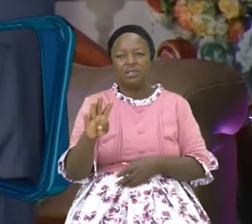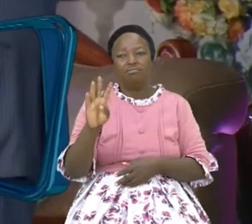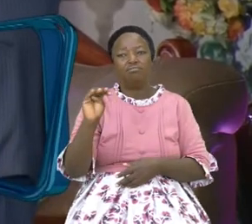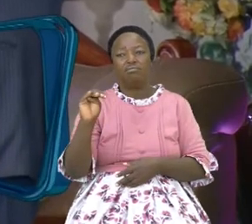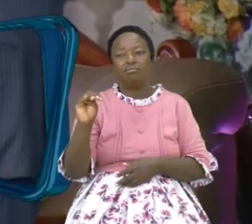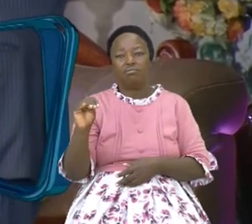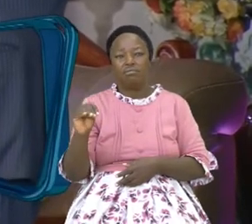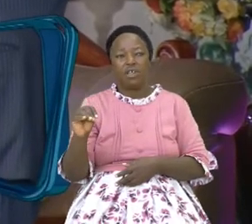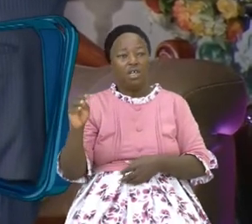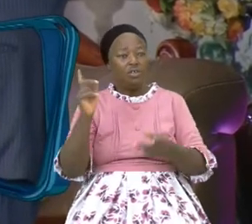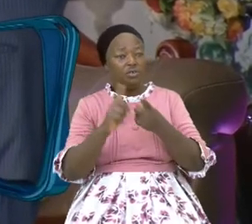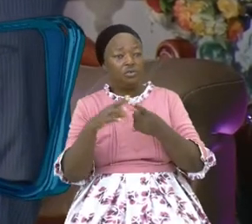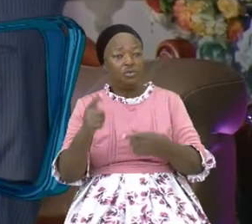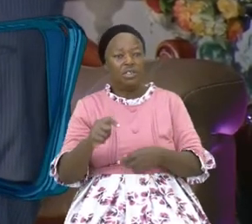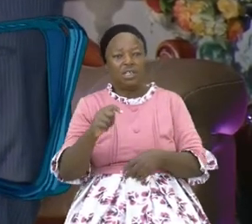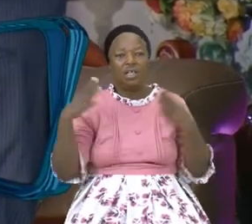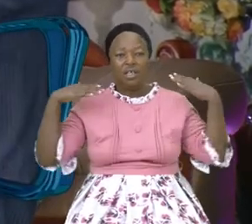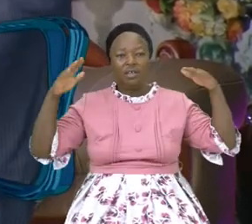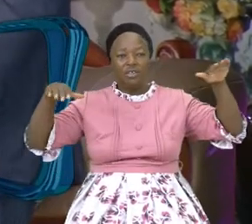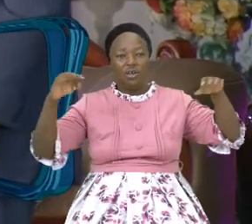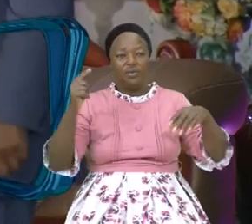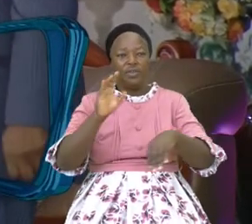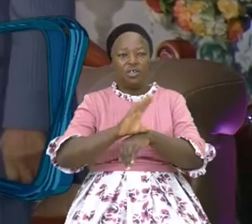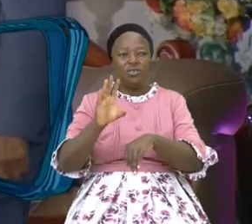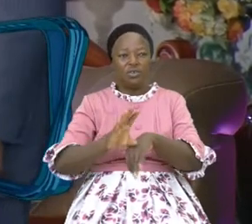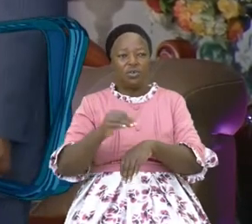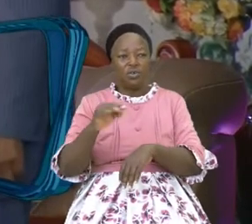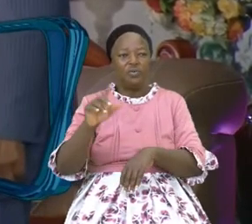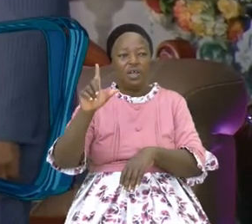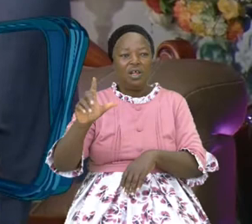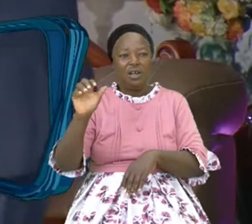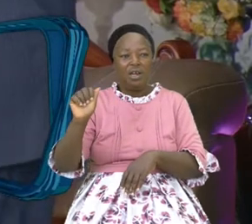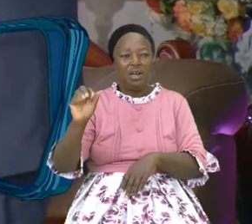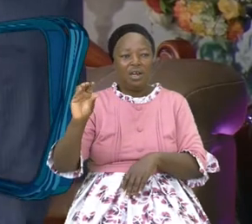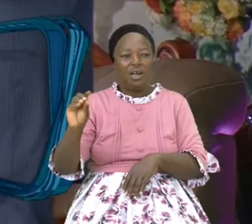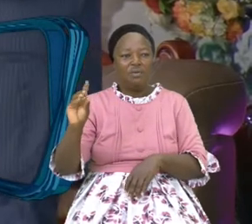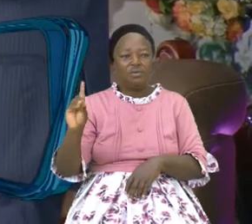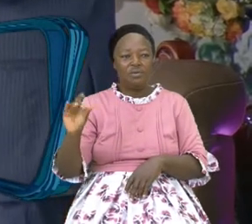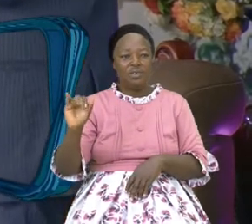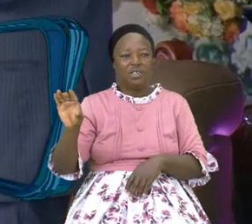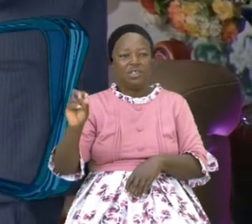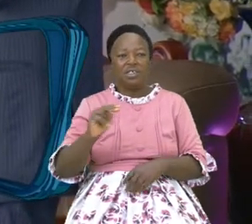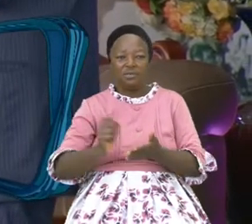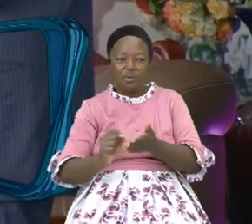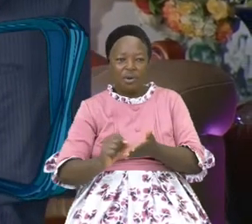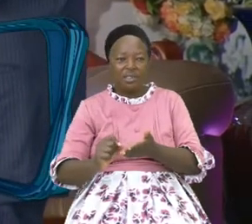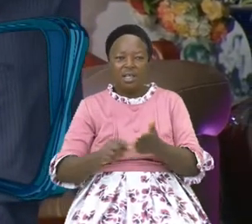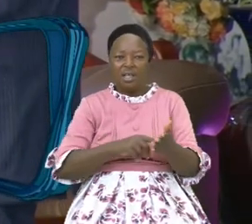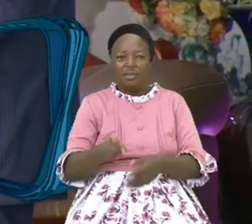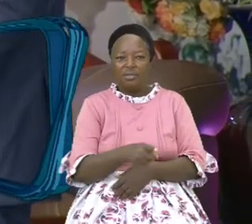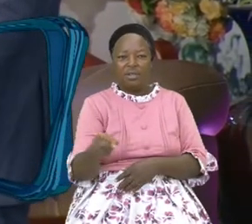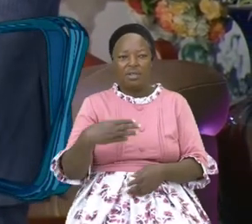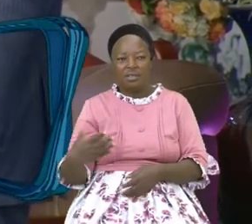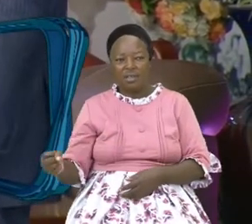the angel of the church of the Laodiceans. Right, these things says